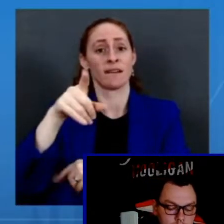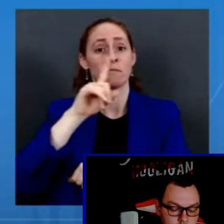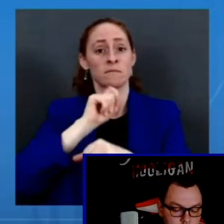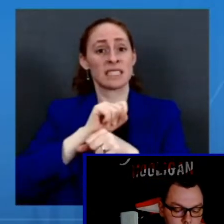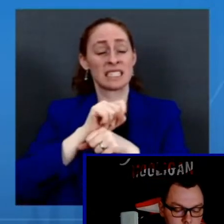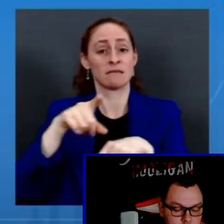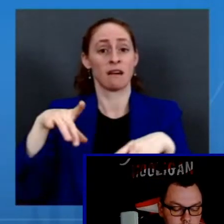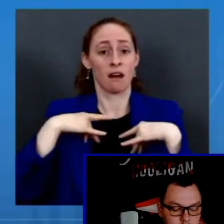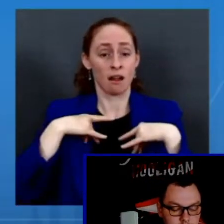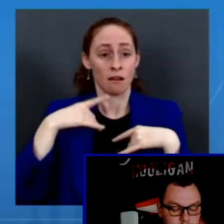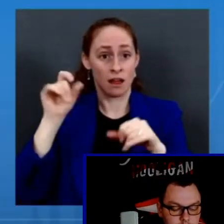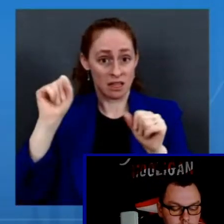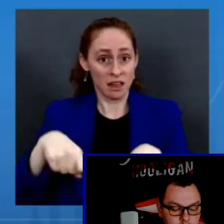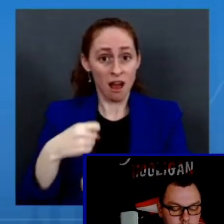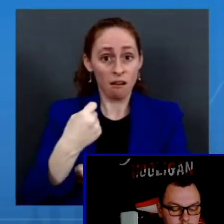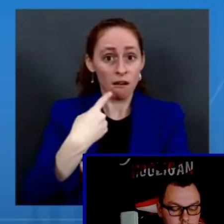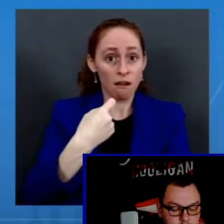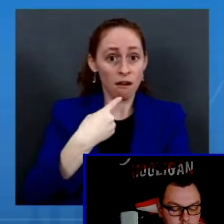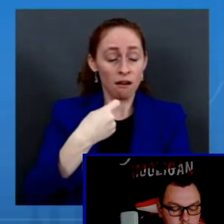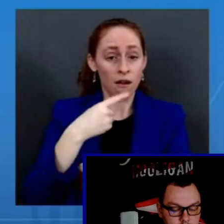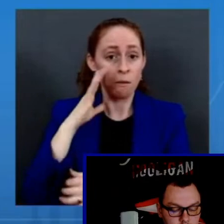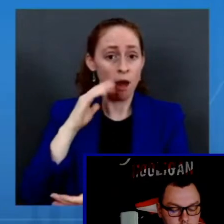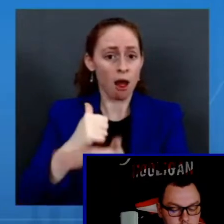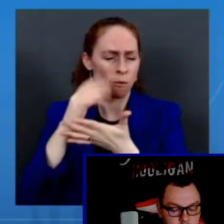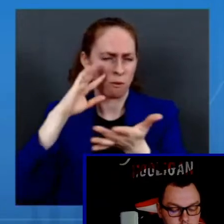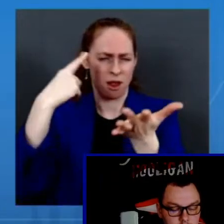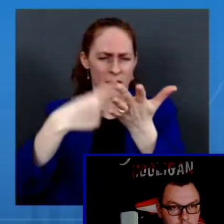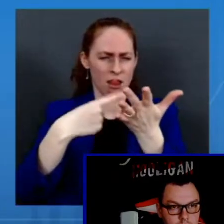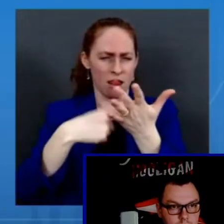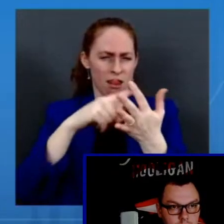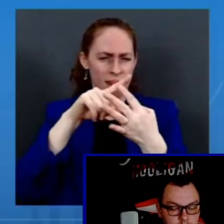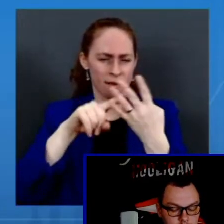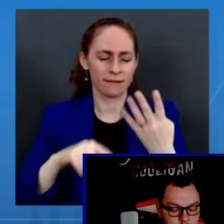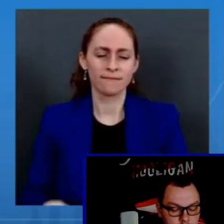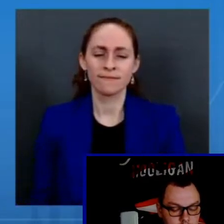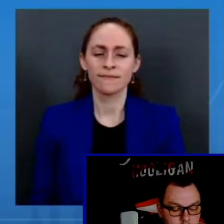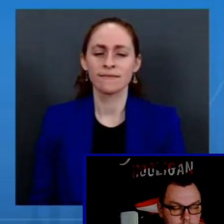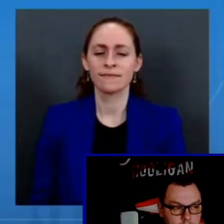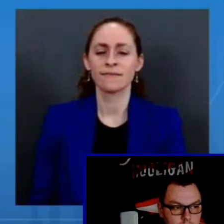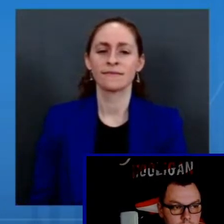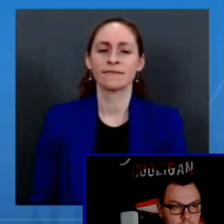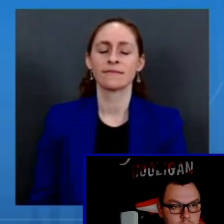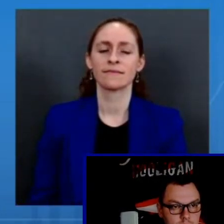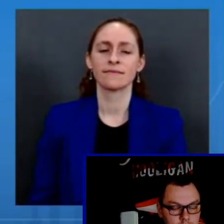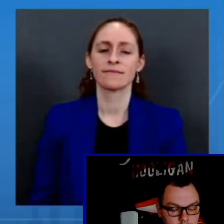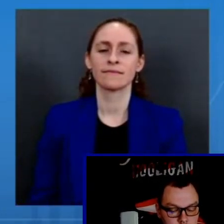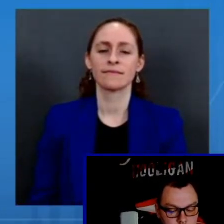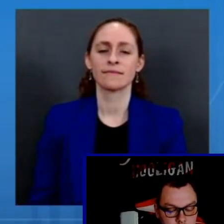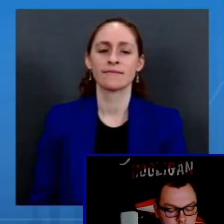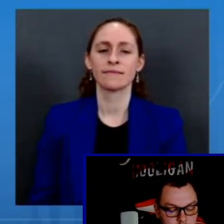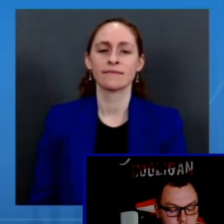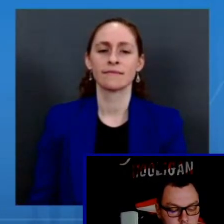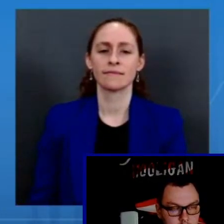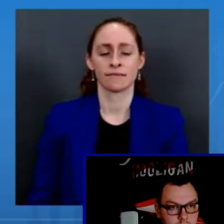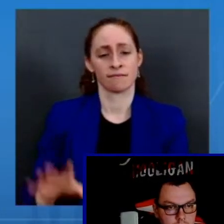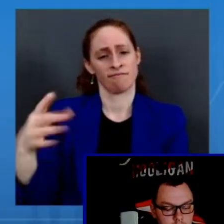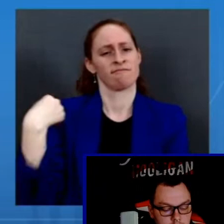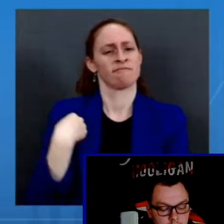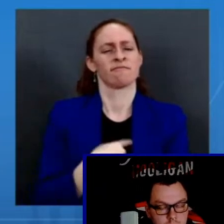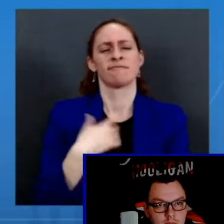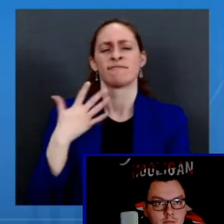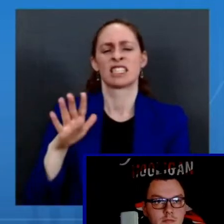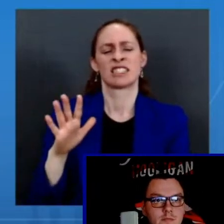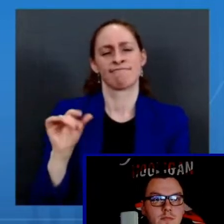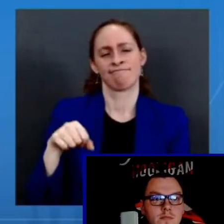slide. No doubt, this is a highly transmissible infection. These are the latest data that we get